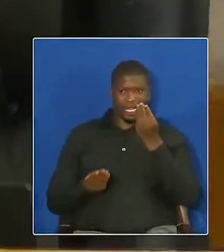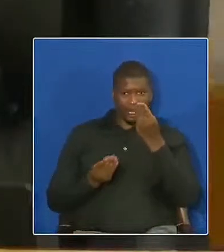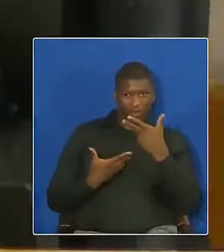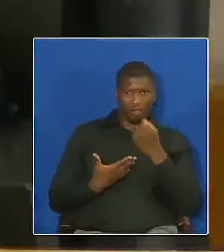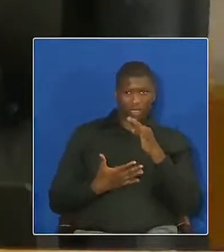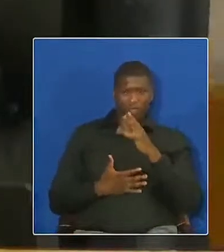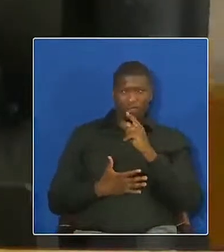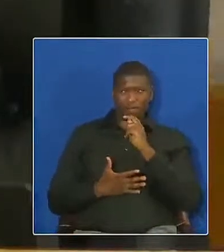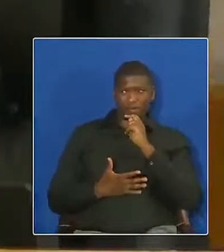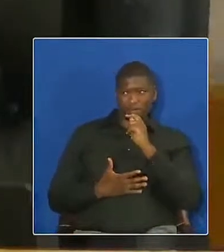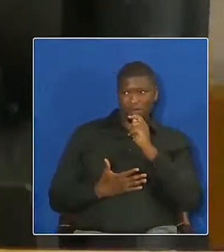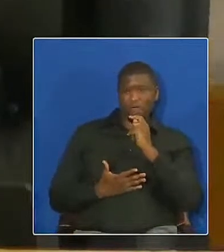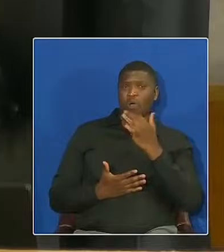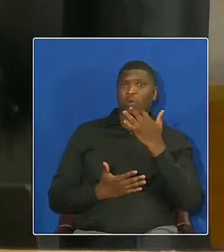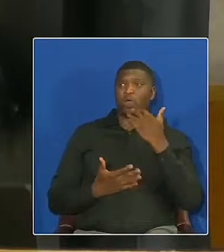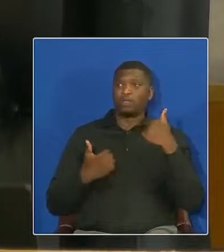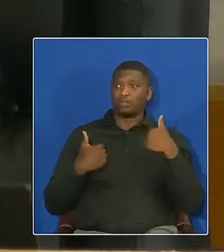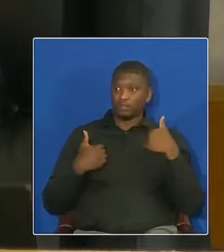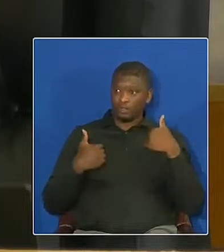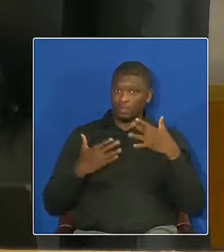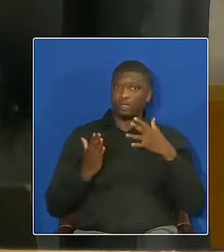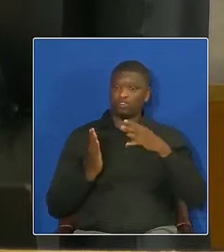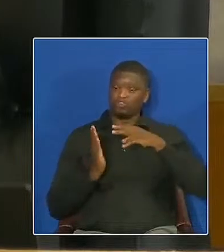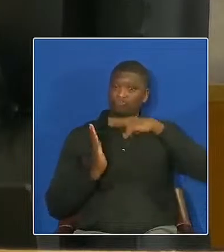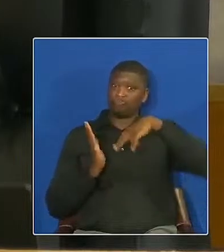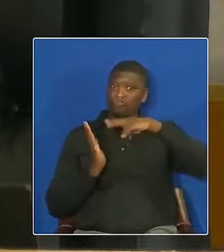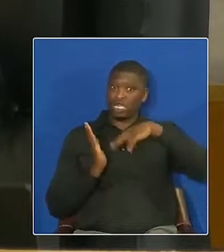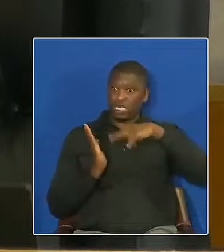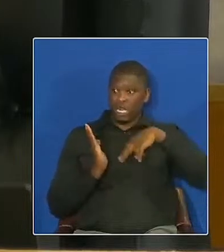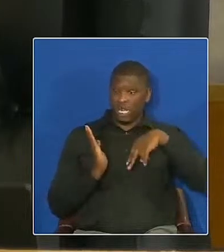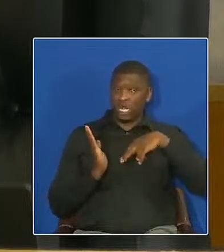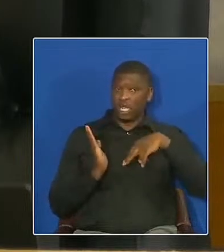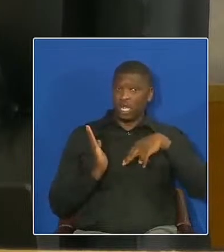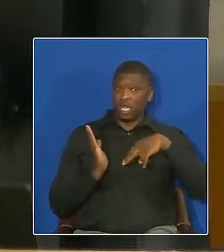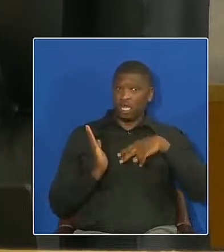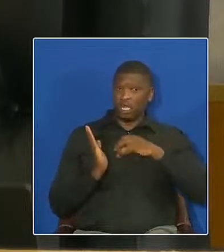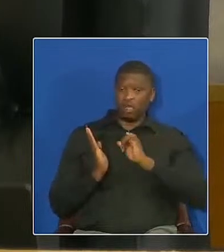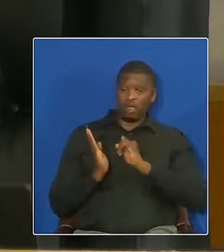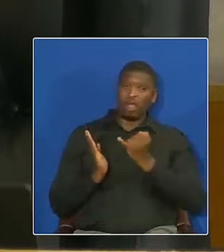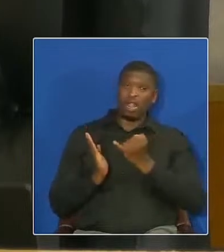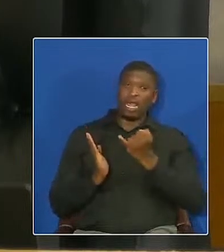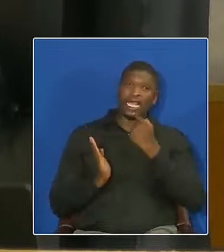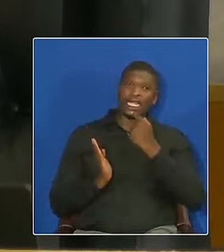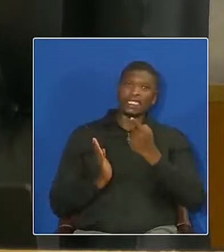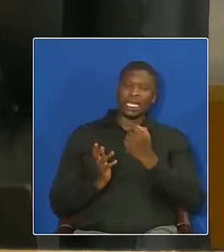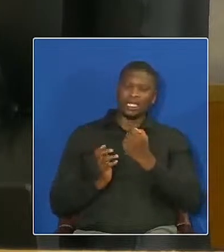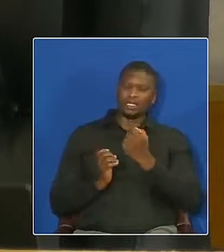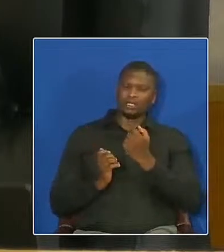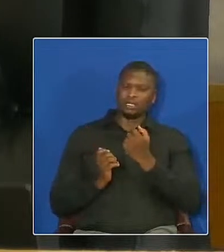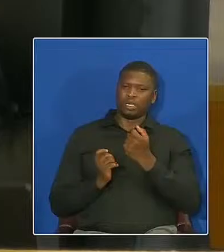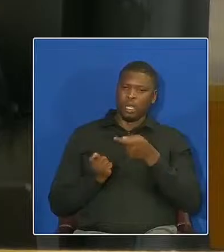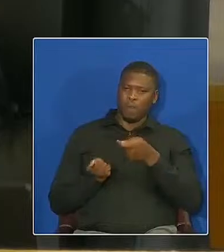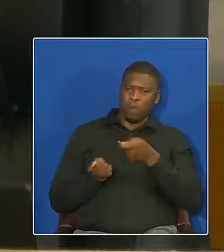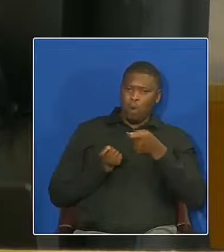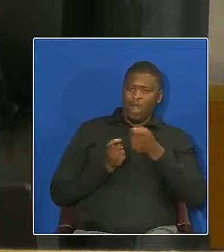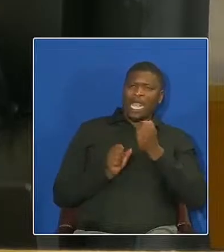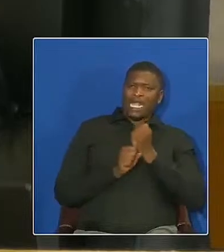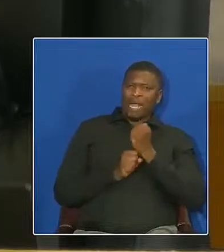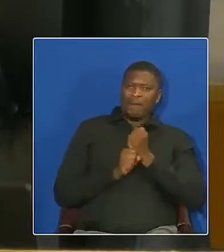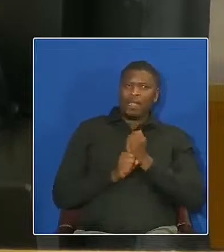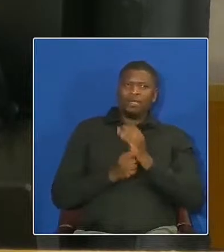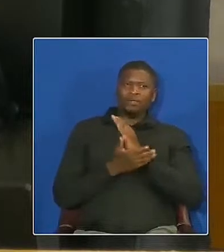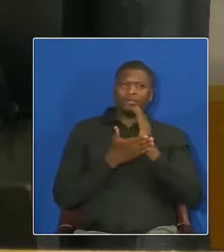if you start reading from he's pulling something, and then he says some dirty